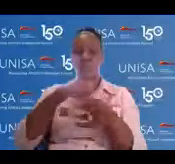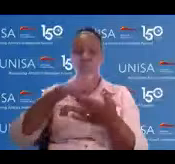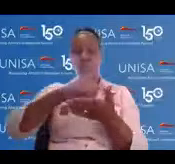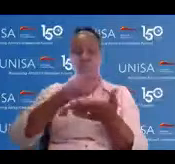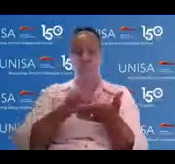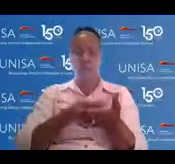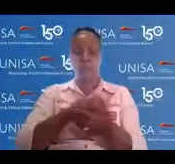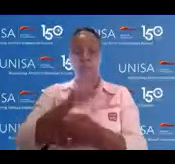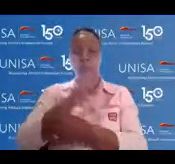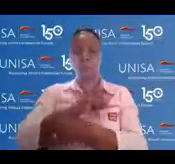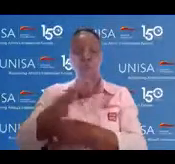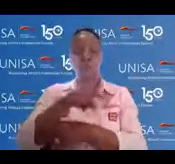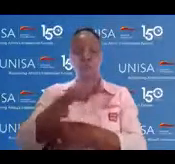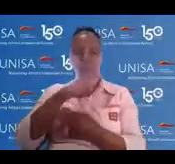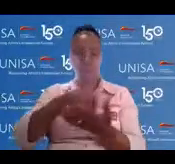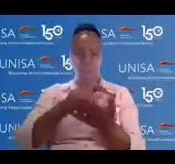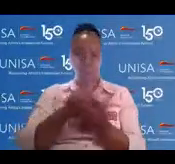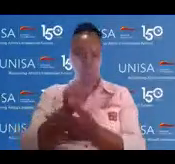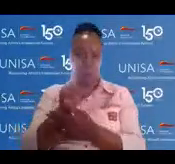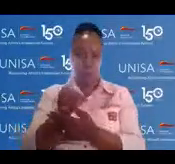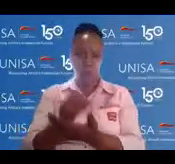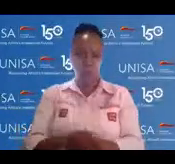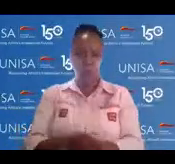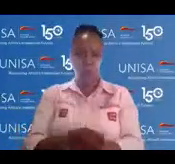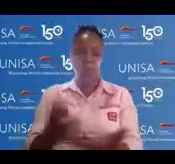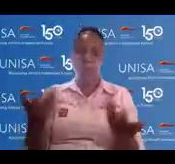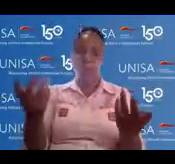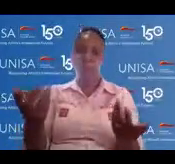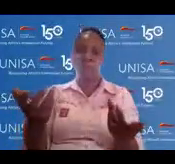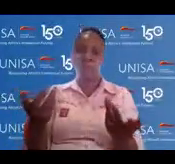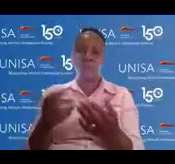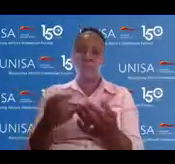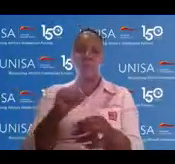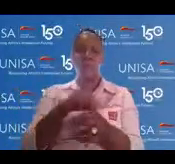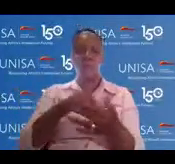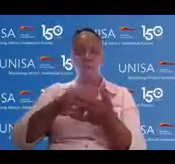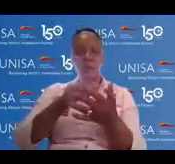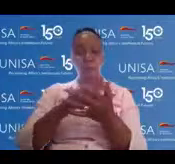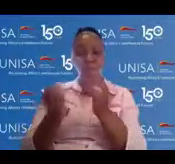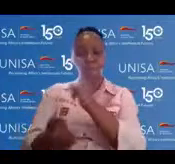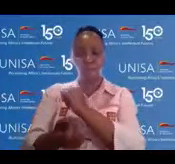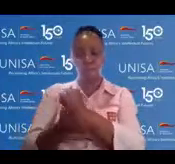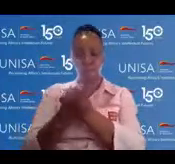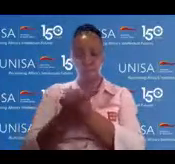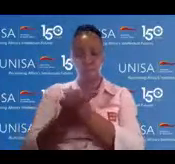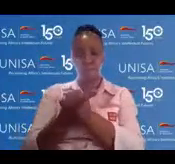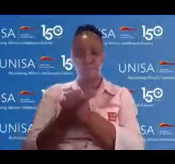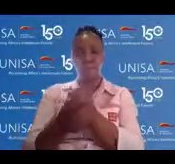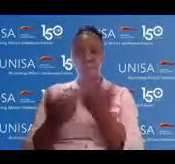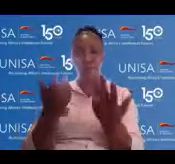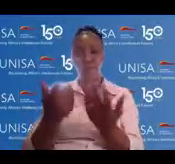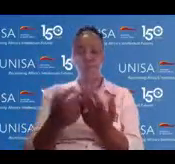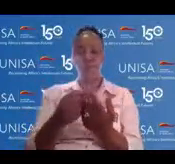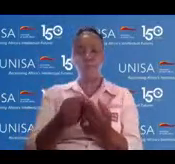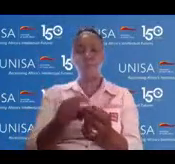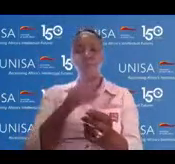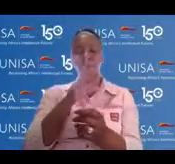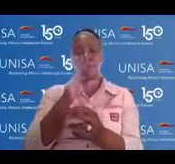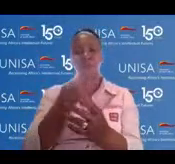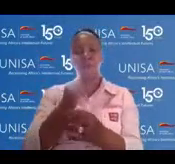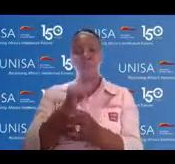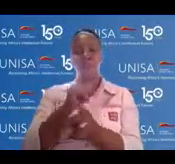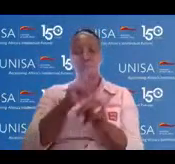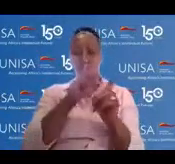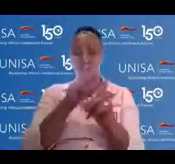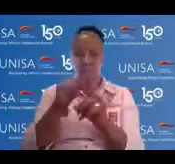well. So while the app is running, it will give you a message, take a photo of your ID document or student card. You